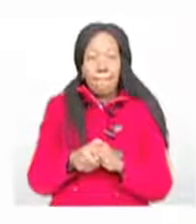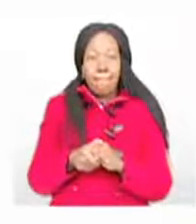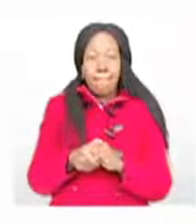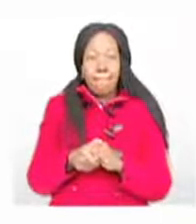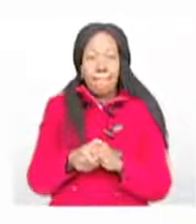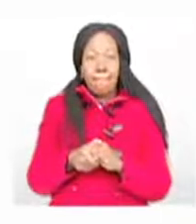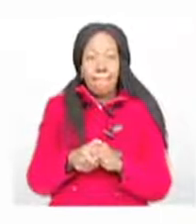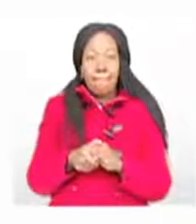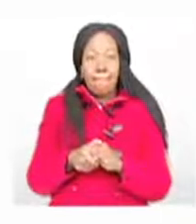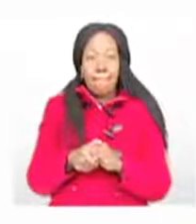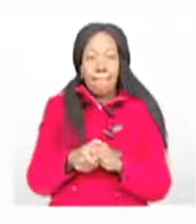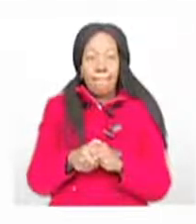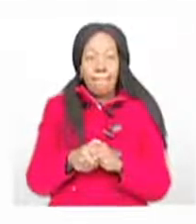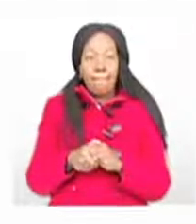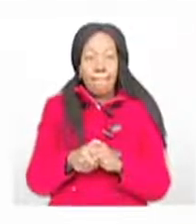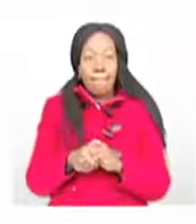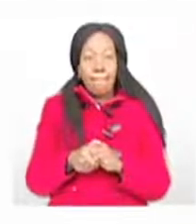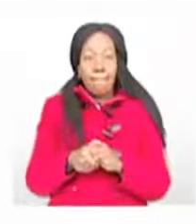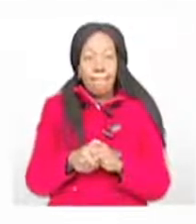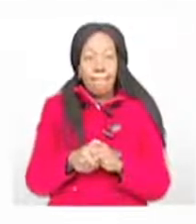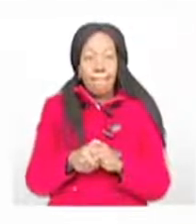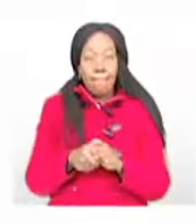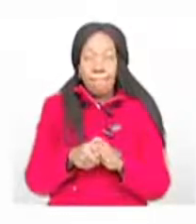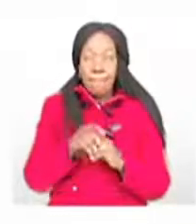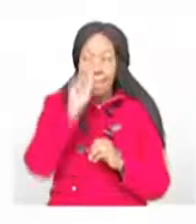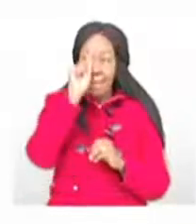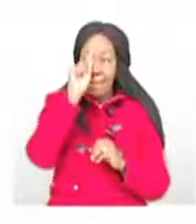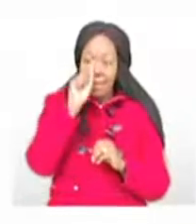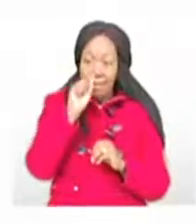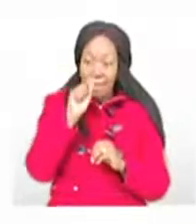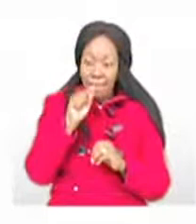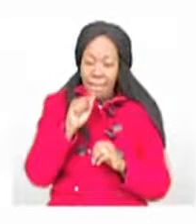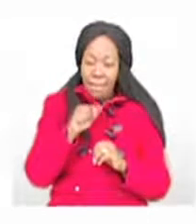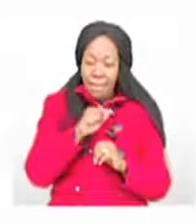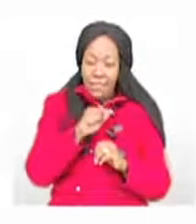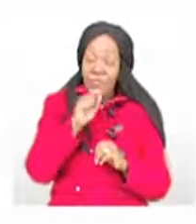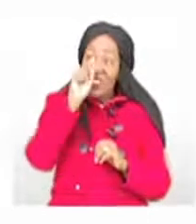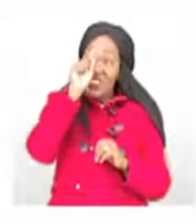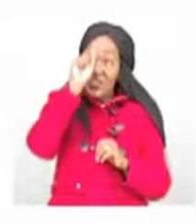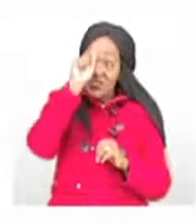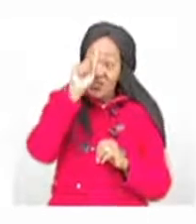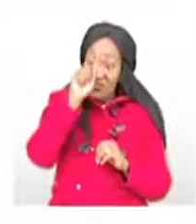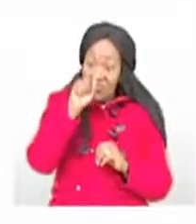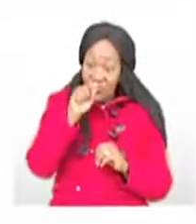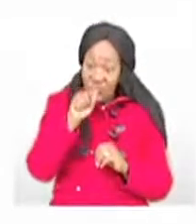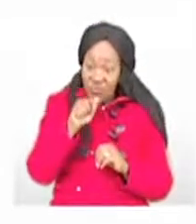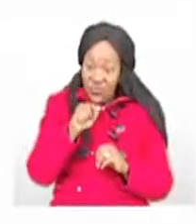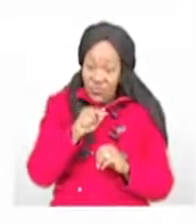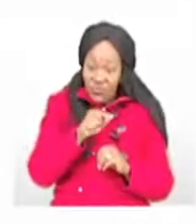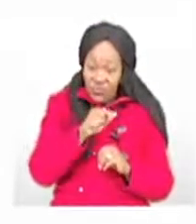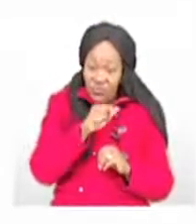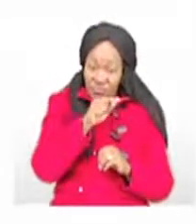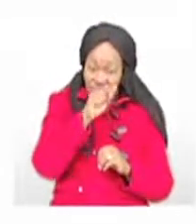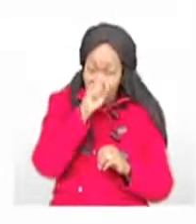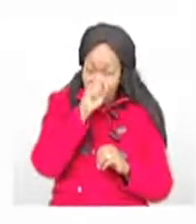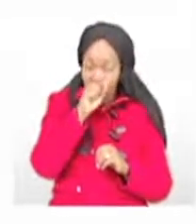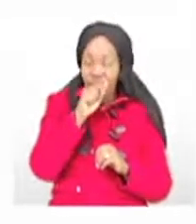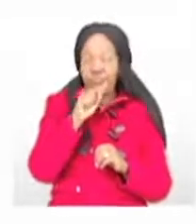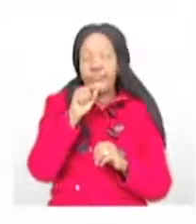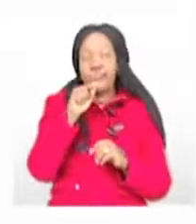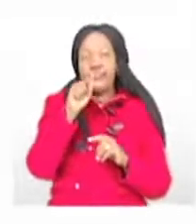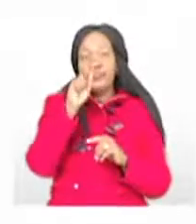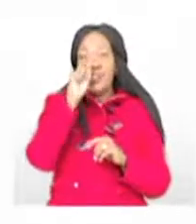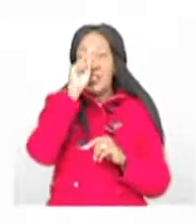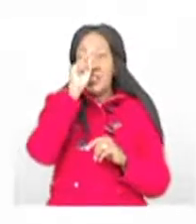you trace over that letter J? Remember to bend his knees backwards and